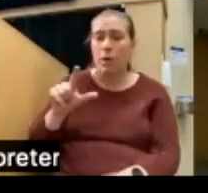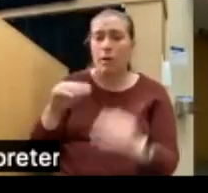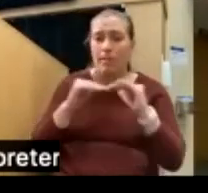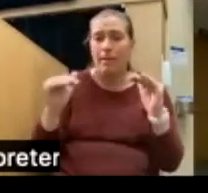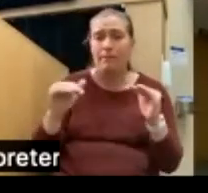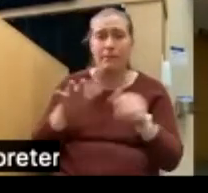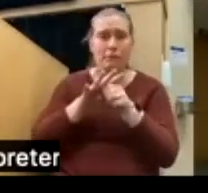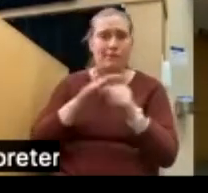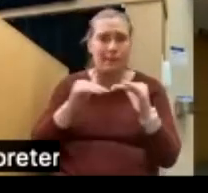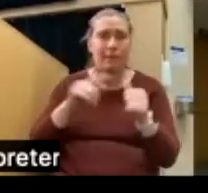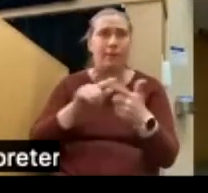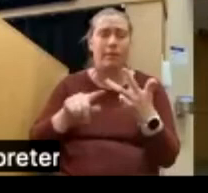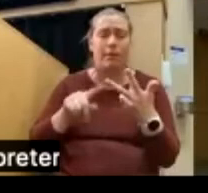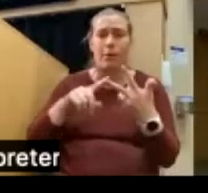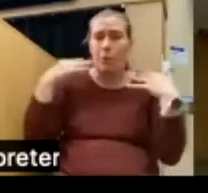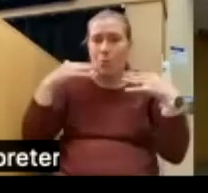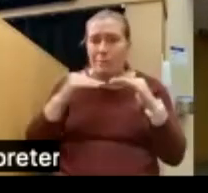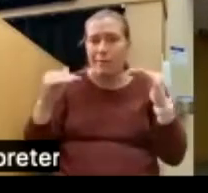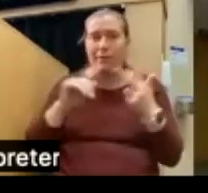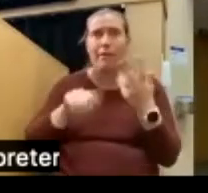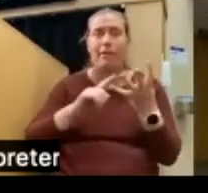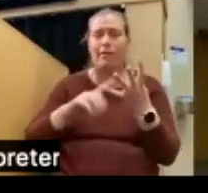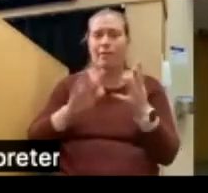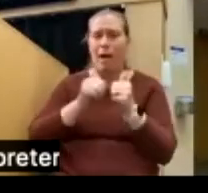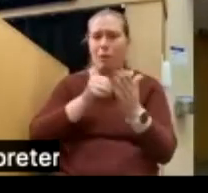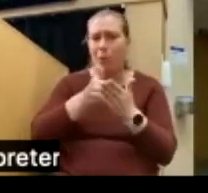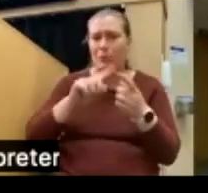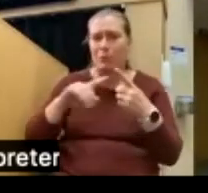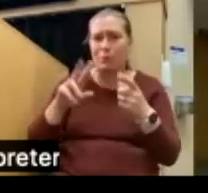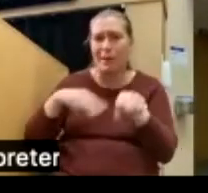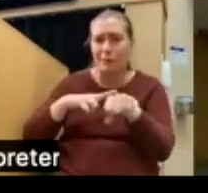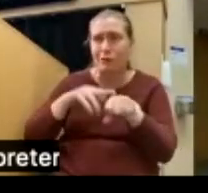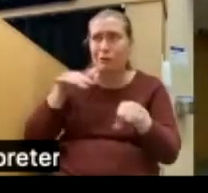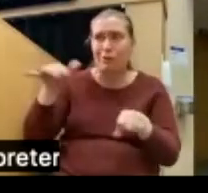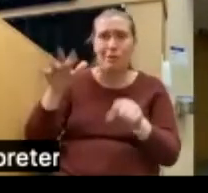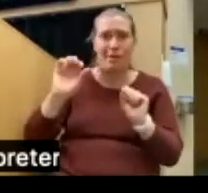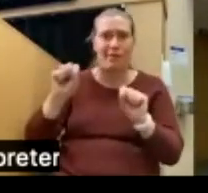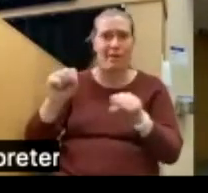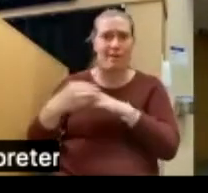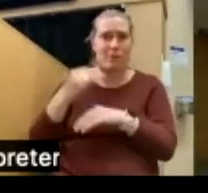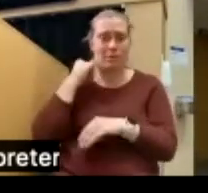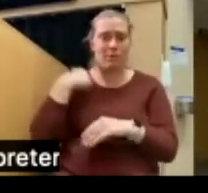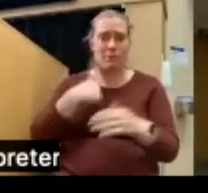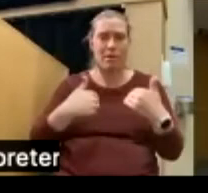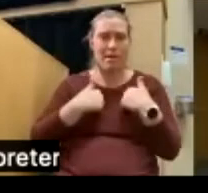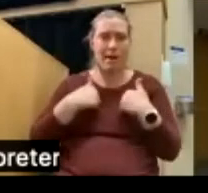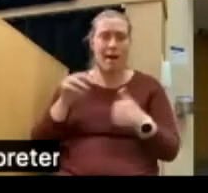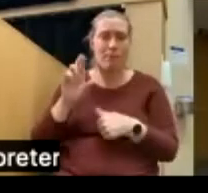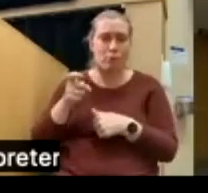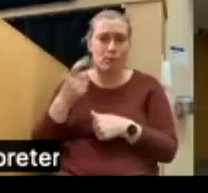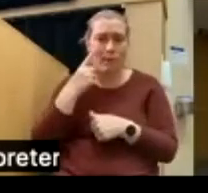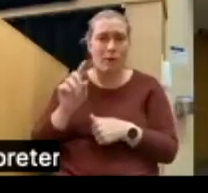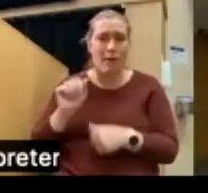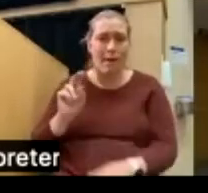are to noise, how close we are to nature can influence whether we have a prescription for an antidepressant